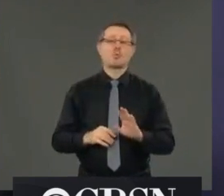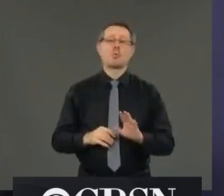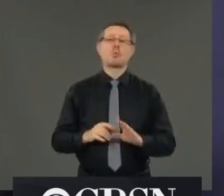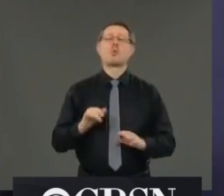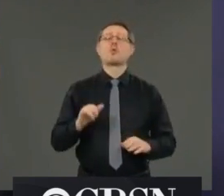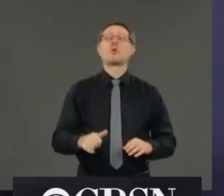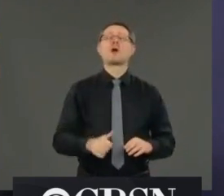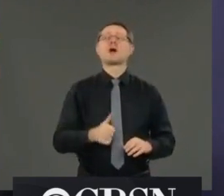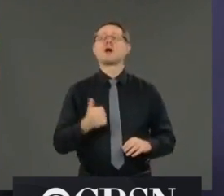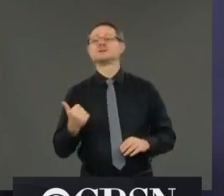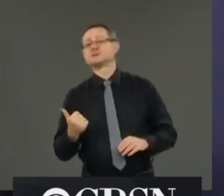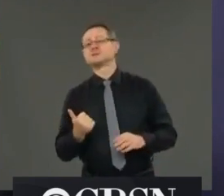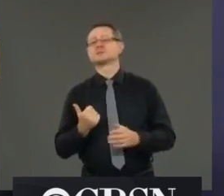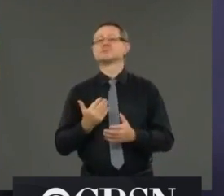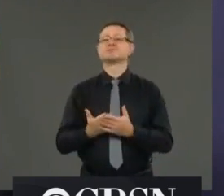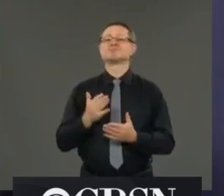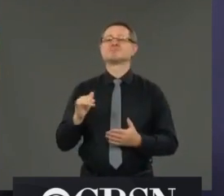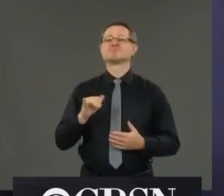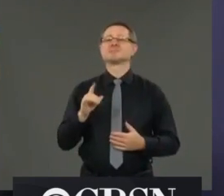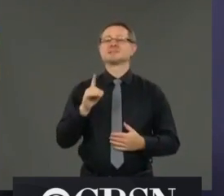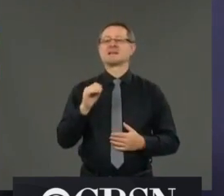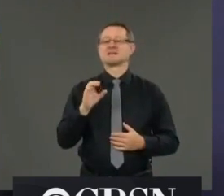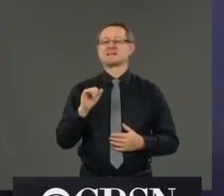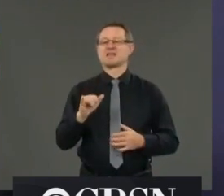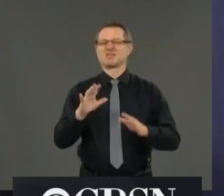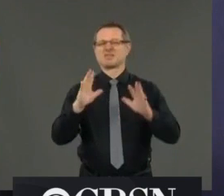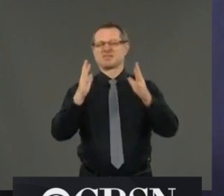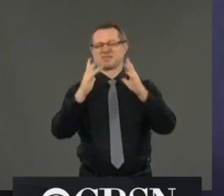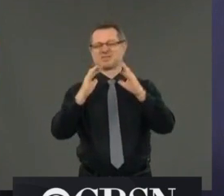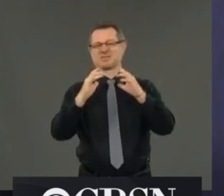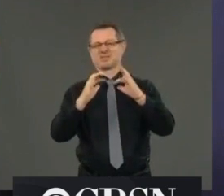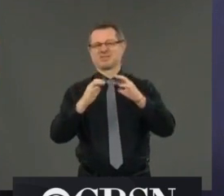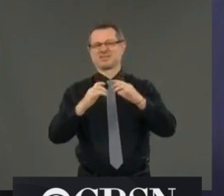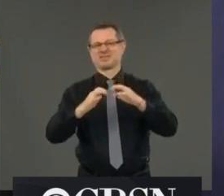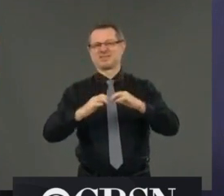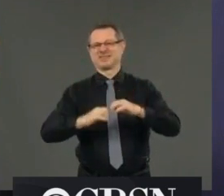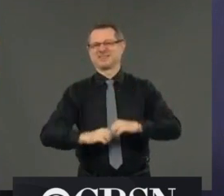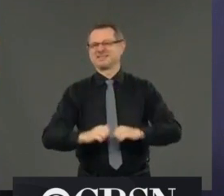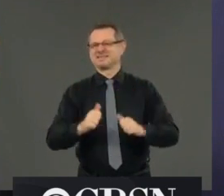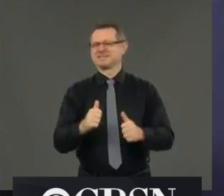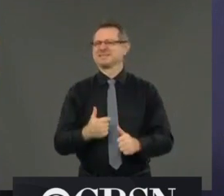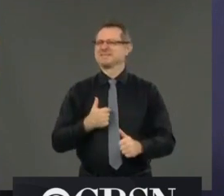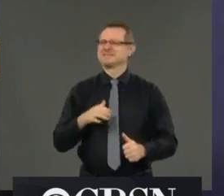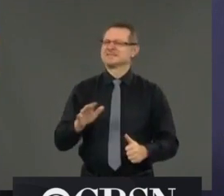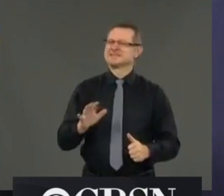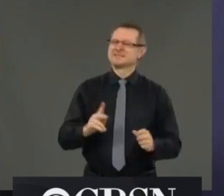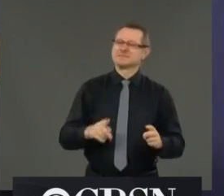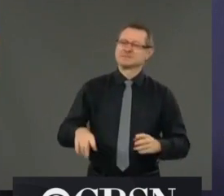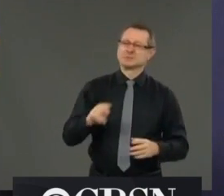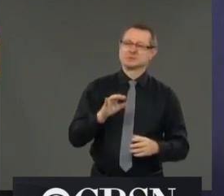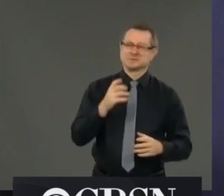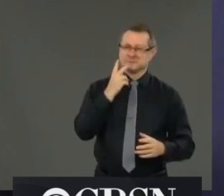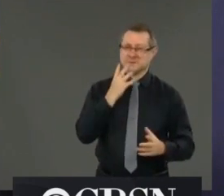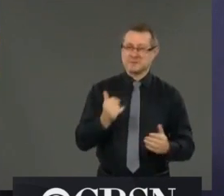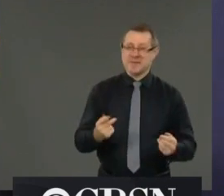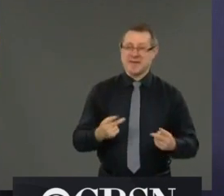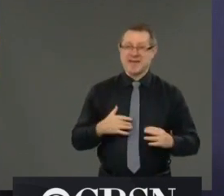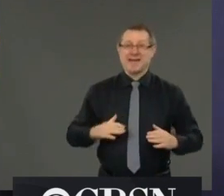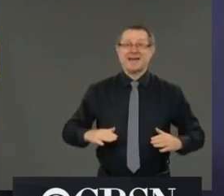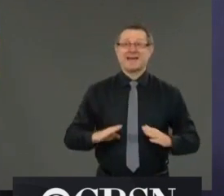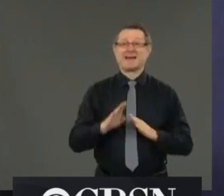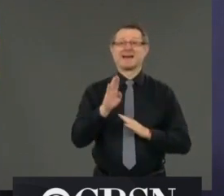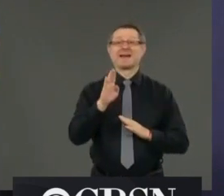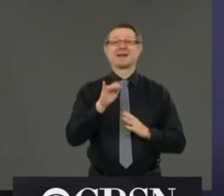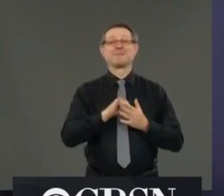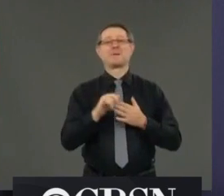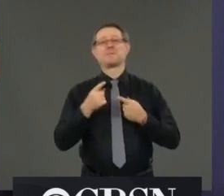decay. And what we're trying to do is say to people, New Yorkers on the way back, New York did a great thing in